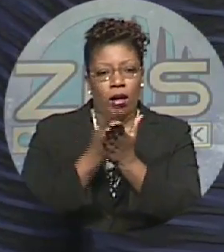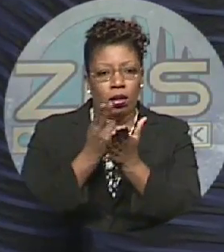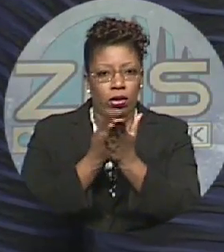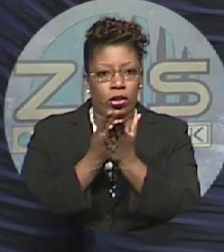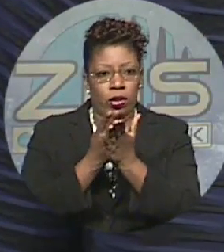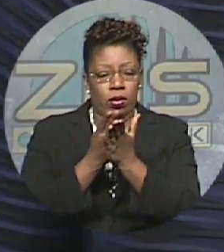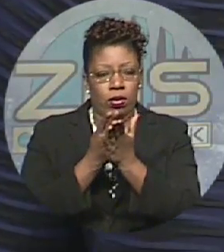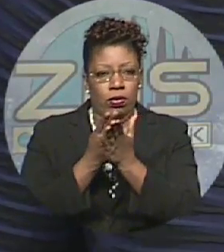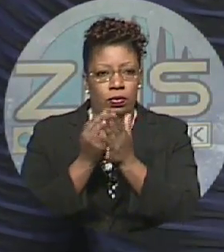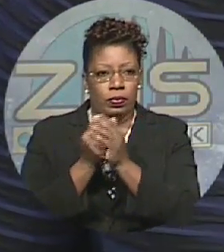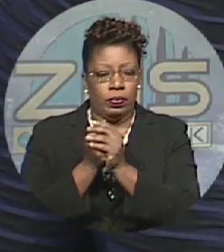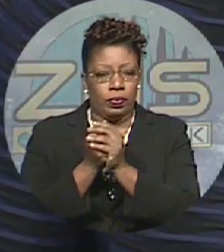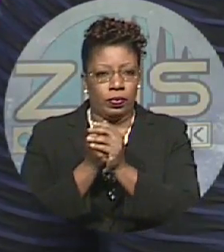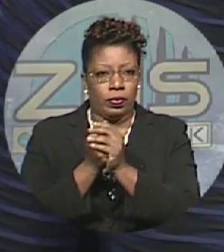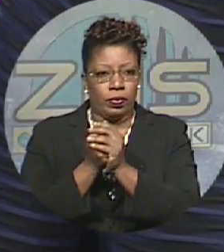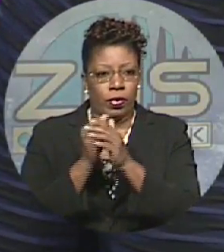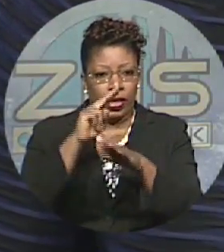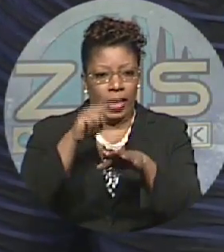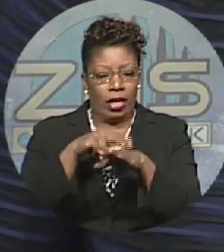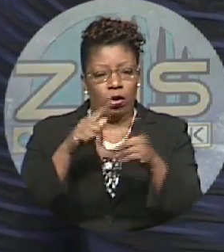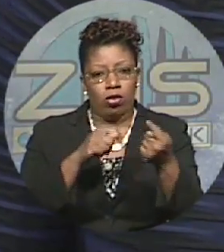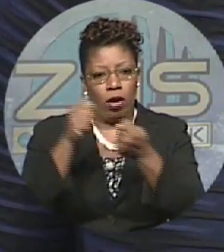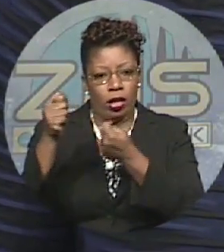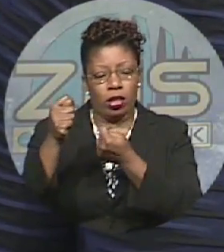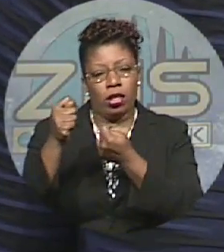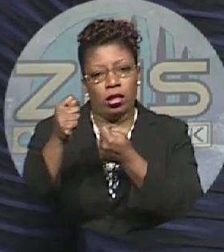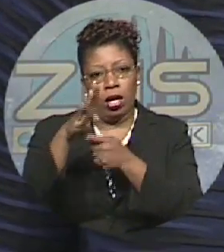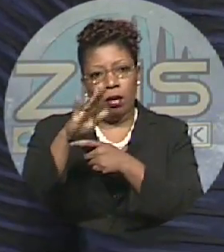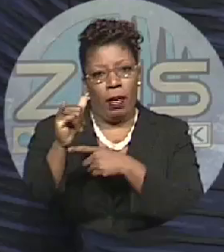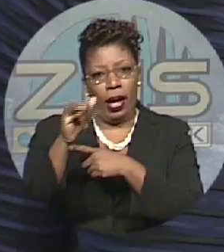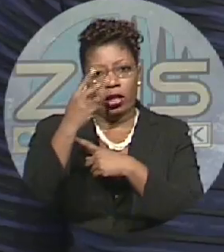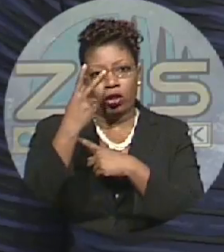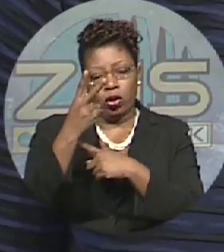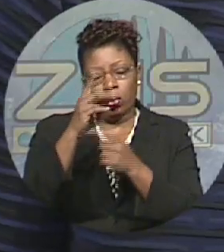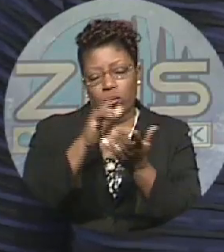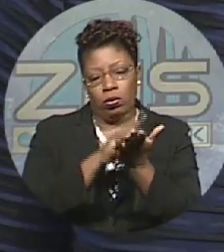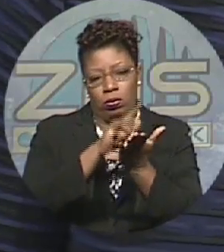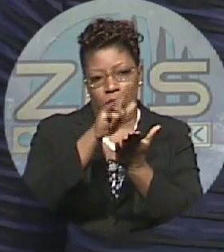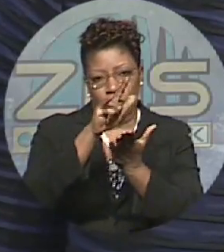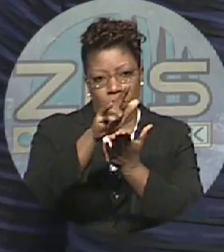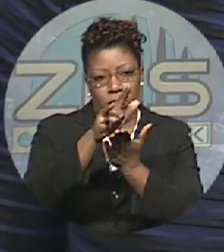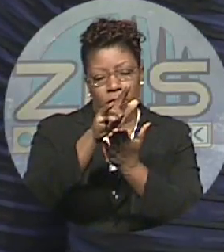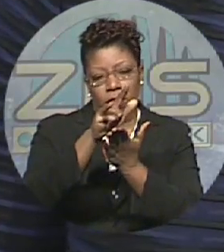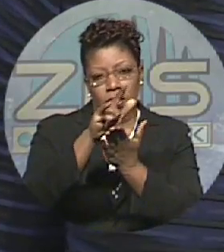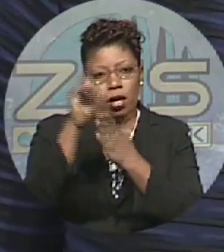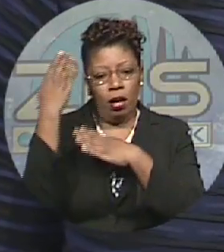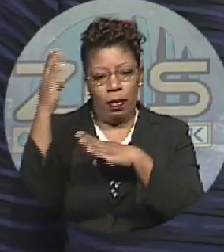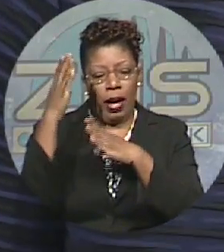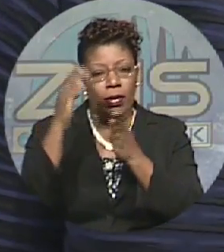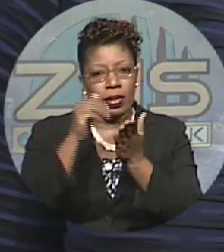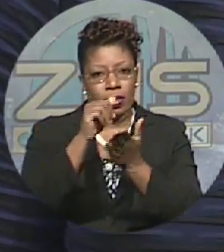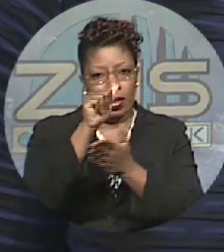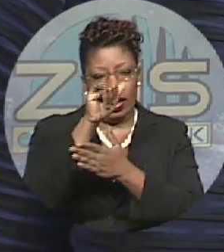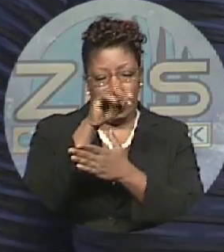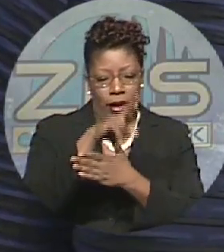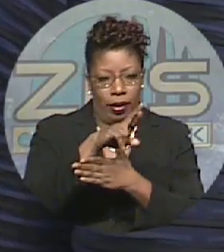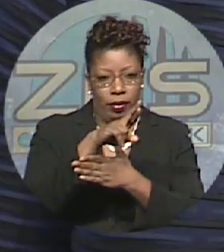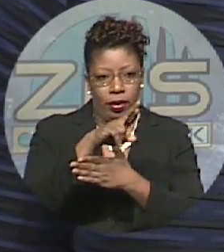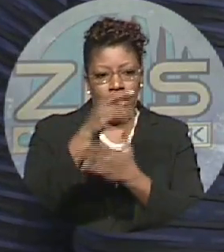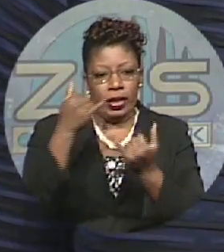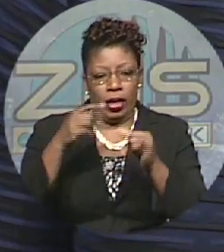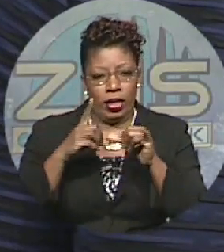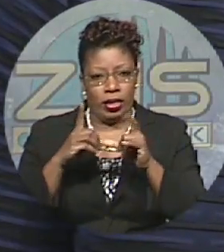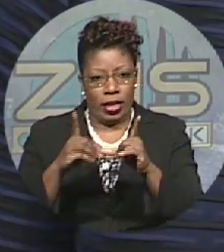to Port-au-Prince. The nationals will be transported via two Bahamas Air jets. Right now, the Carmichael Road Detention Center is